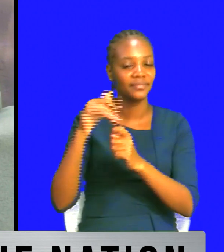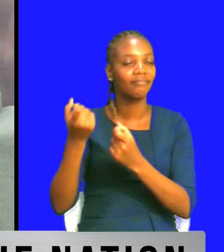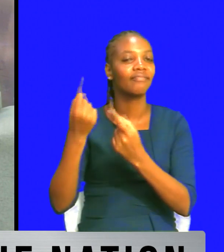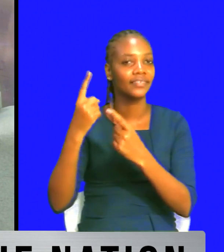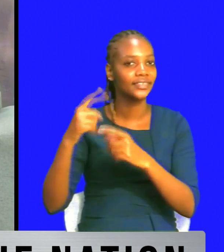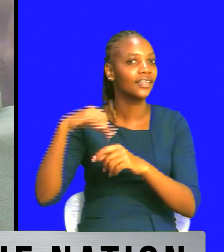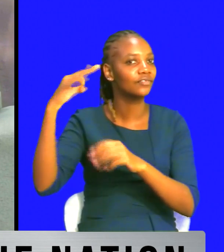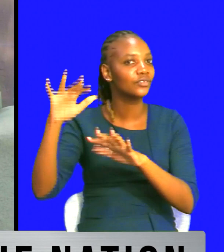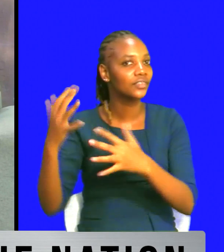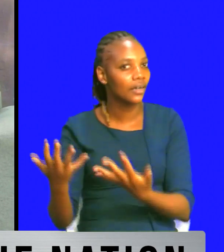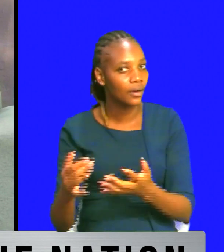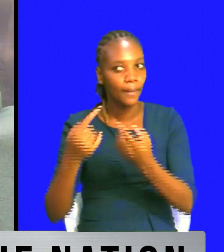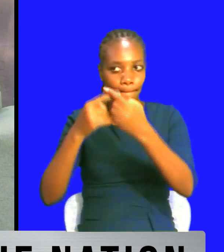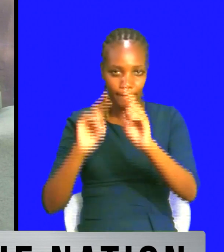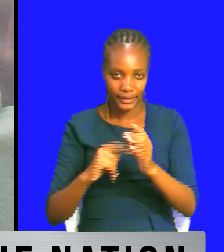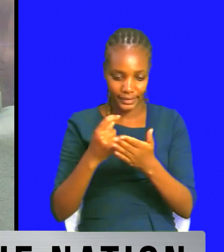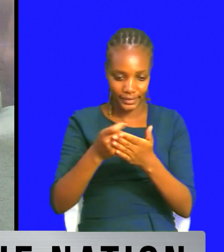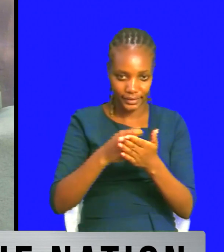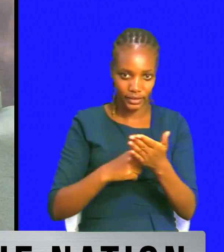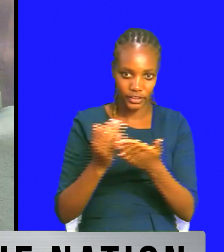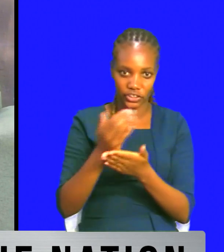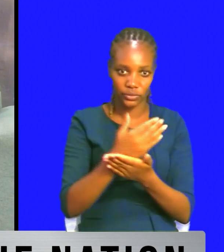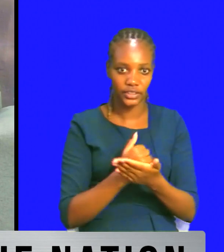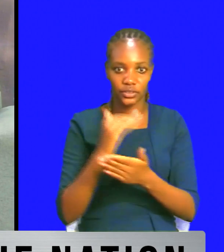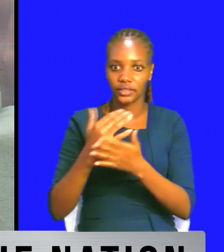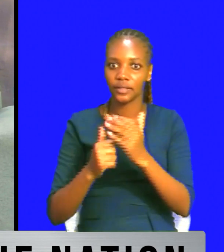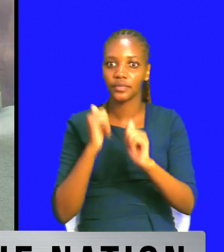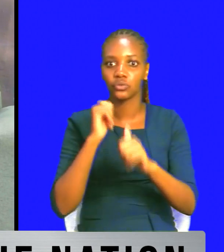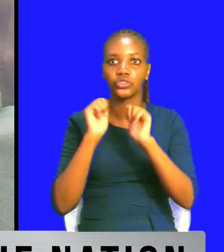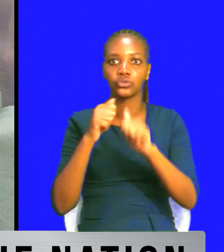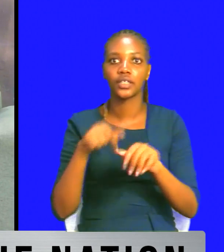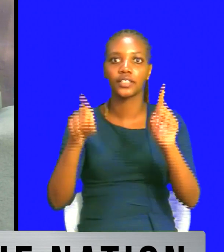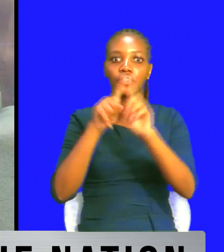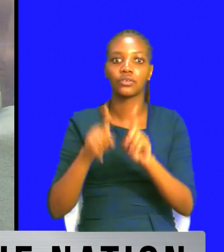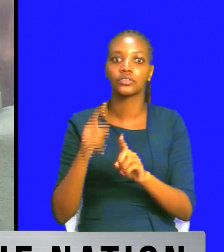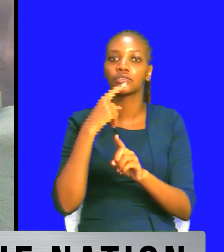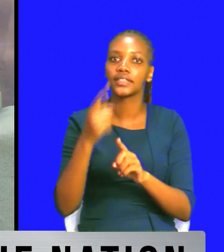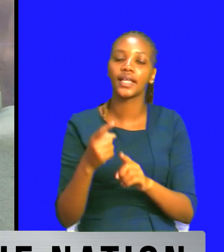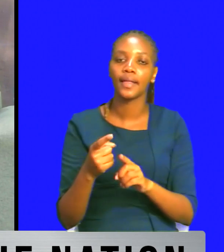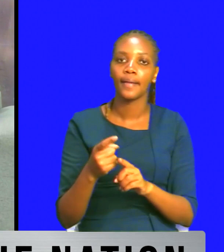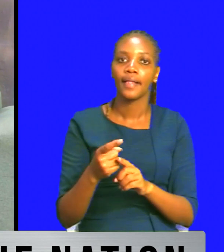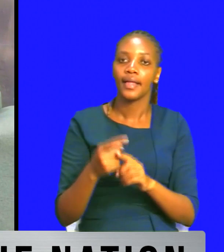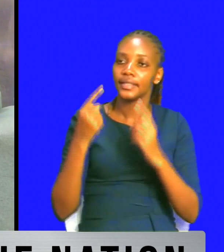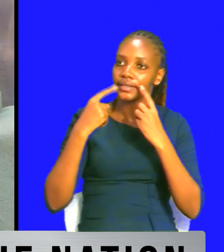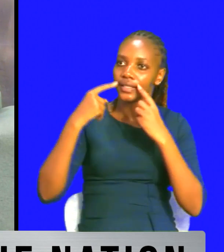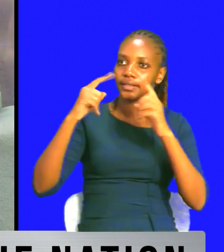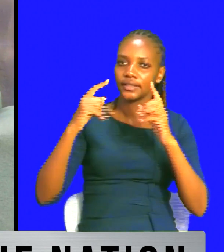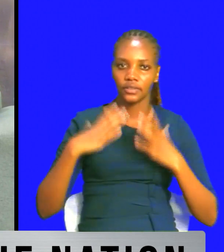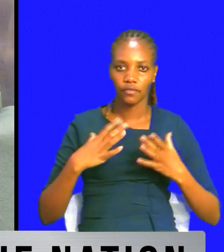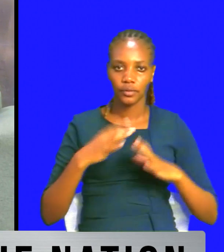signature collection, nevertheless, is something that you can also say is a declaration of people saying that